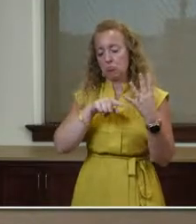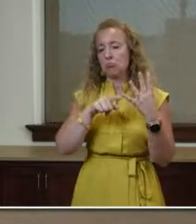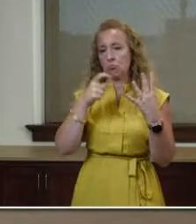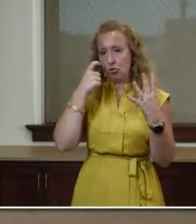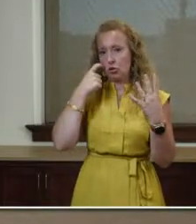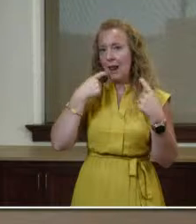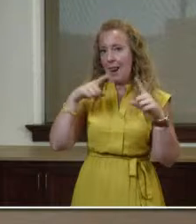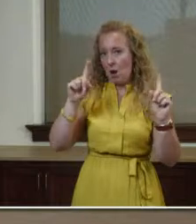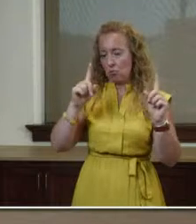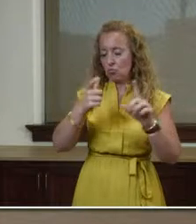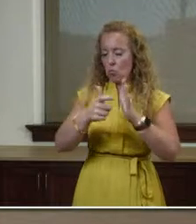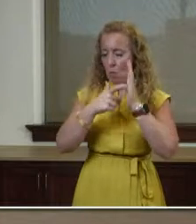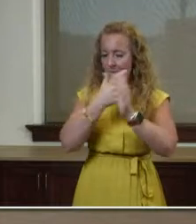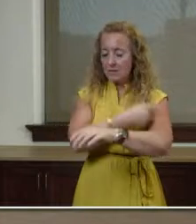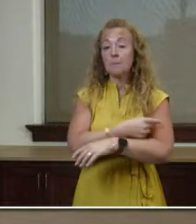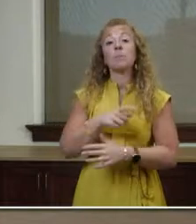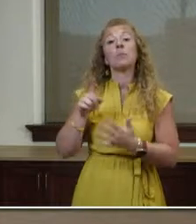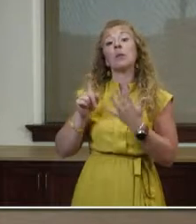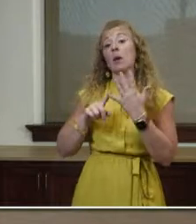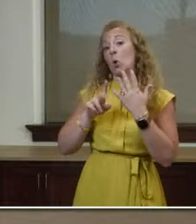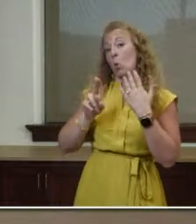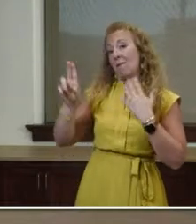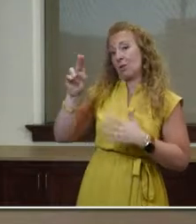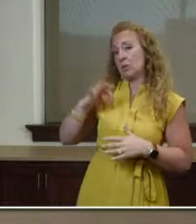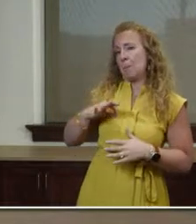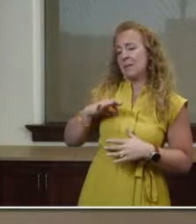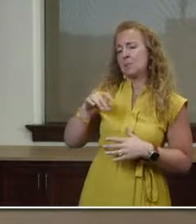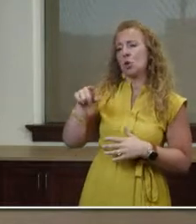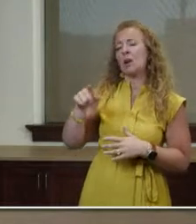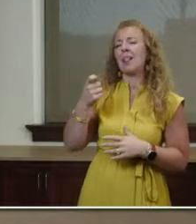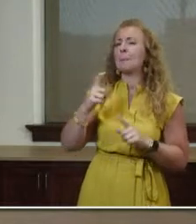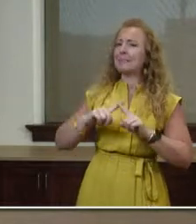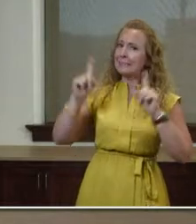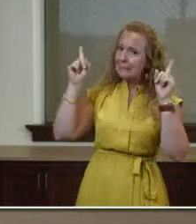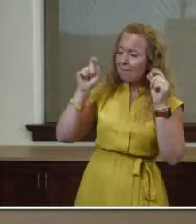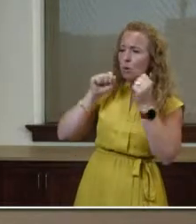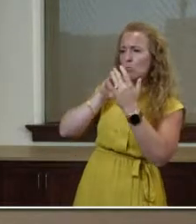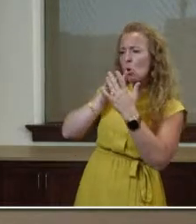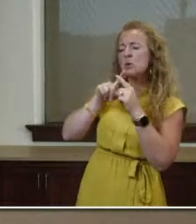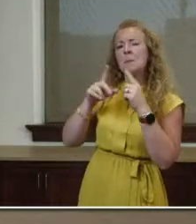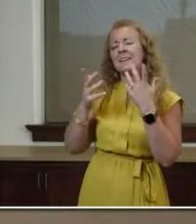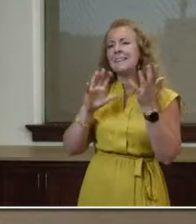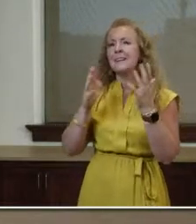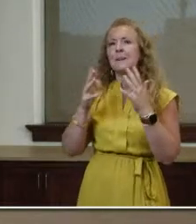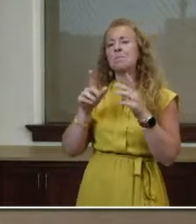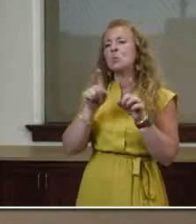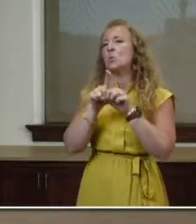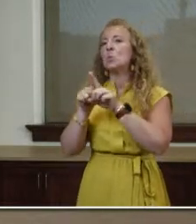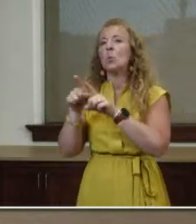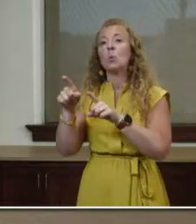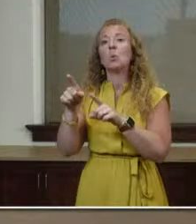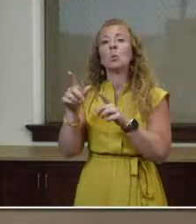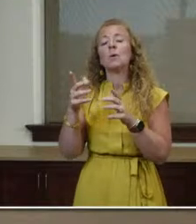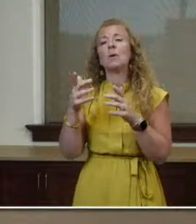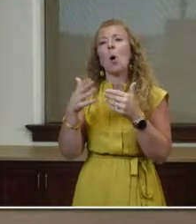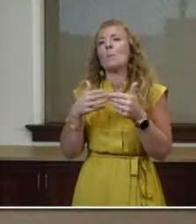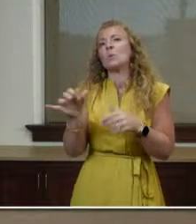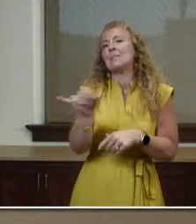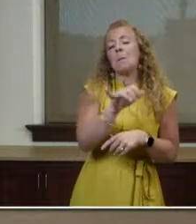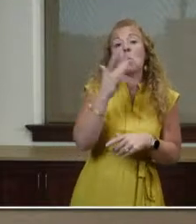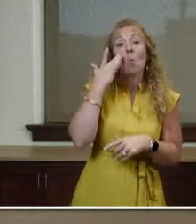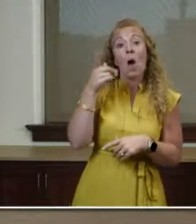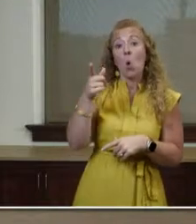well. University of Pittsburgh has taken a little different take, but in some ways they're also very similar, because